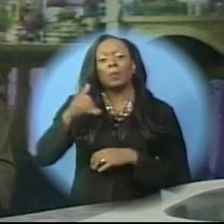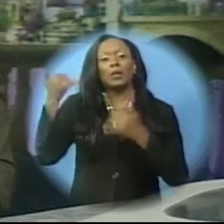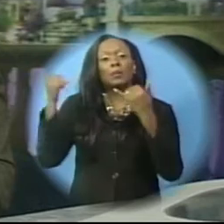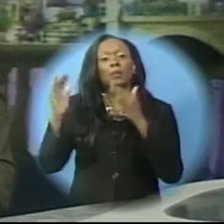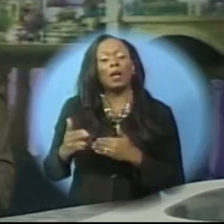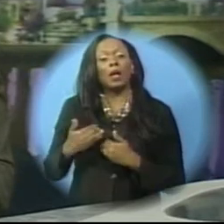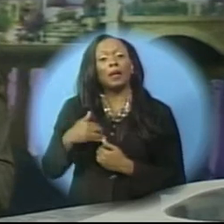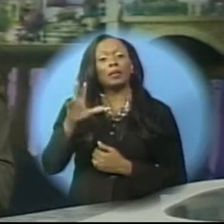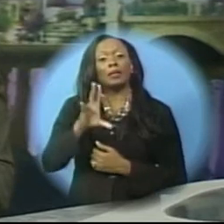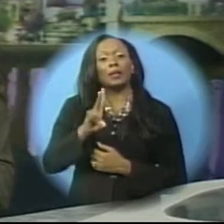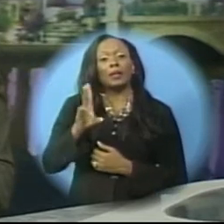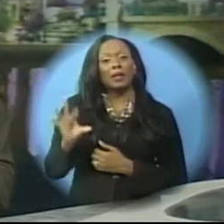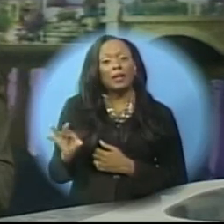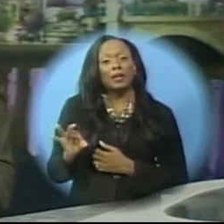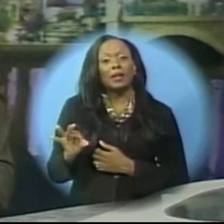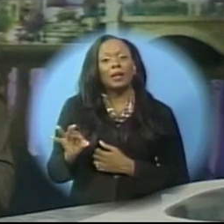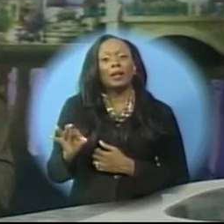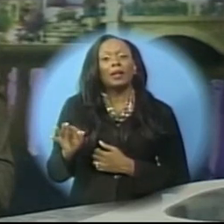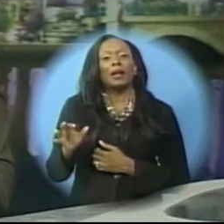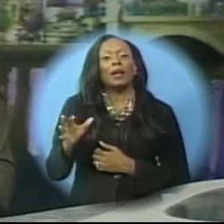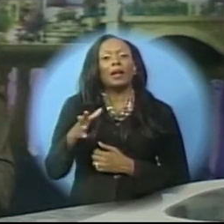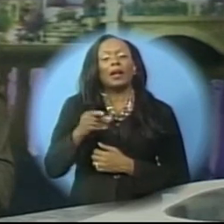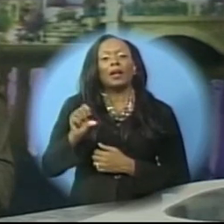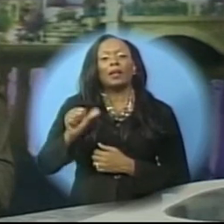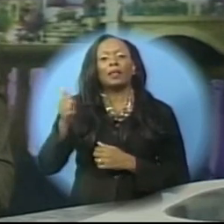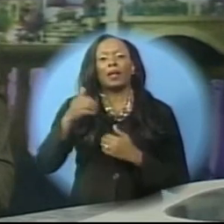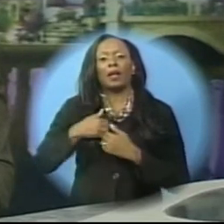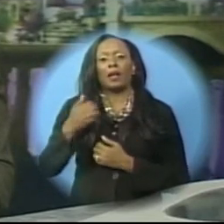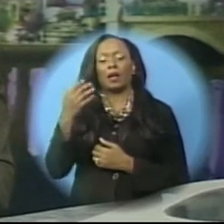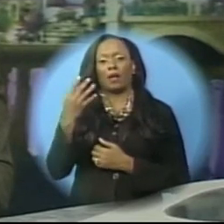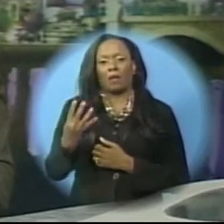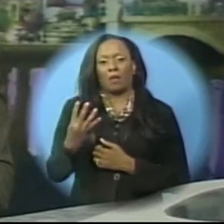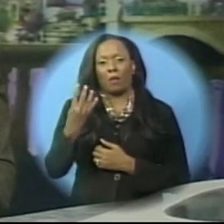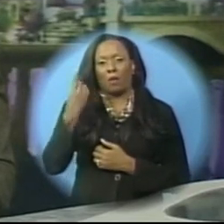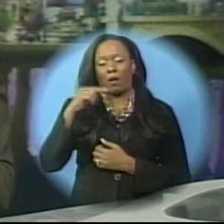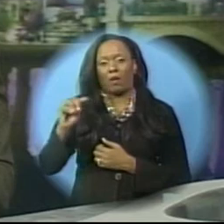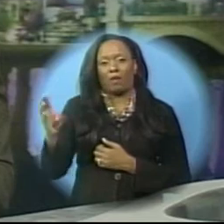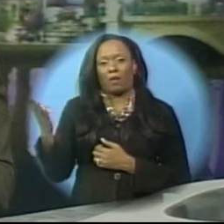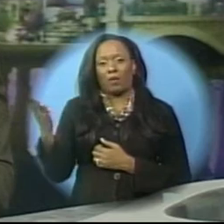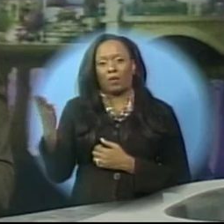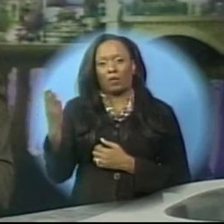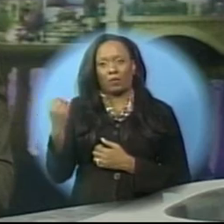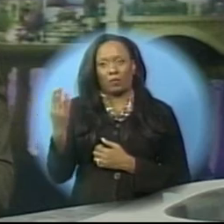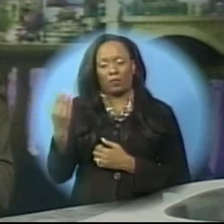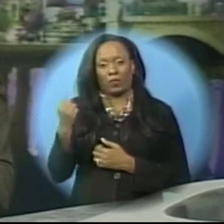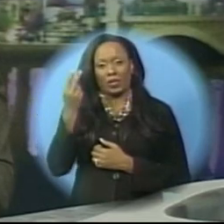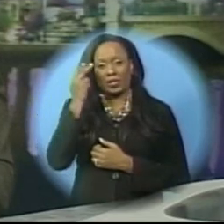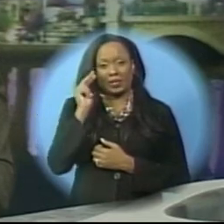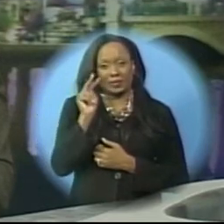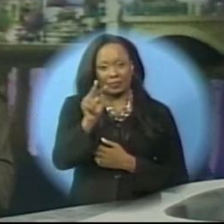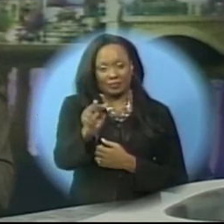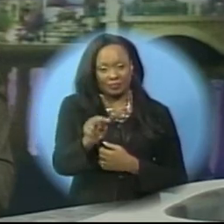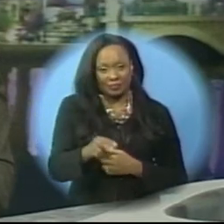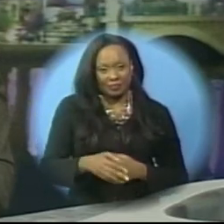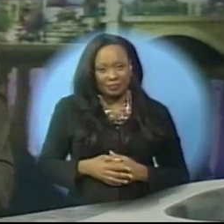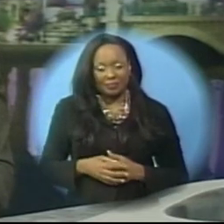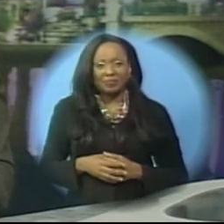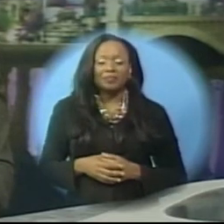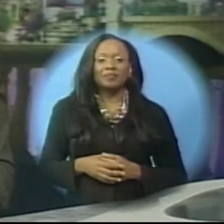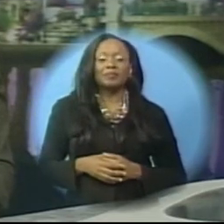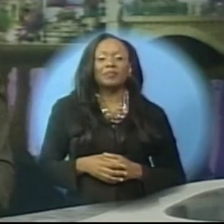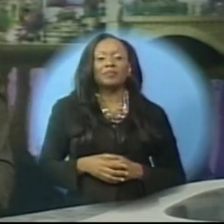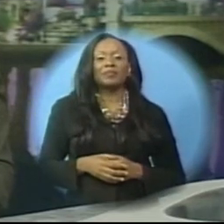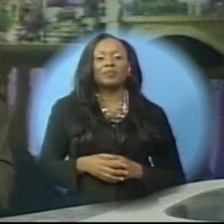got 79 not out off 47 balls with 5 fours and 5 sixes, while Kulkarni took 4 for 14. Take a